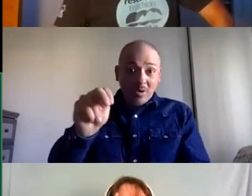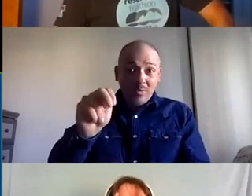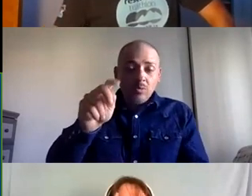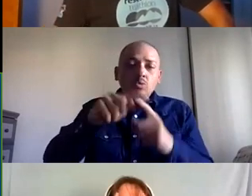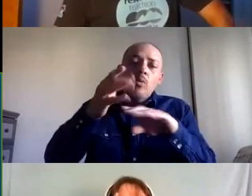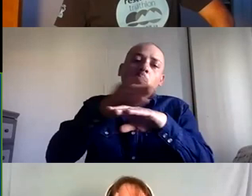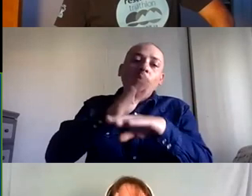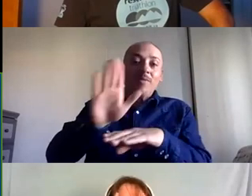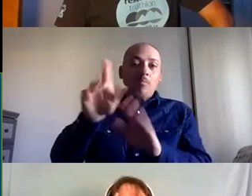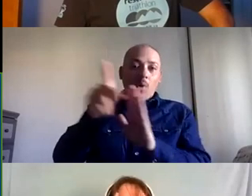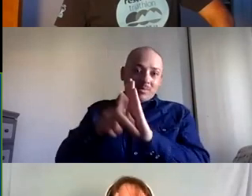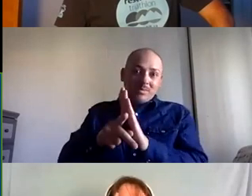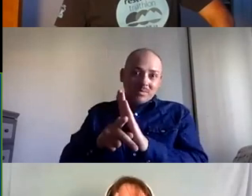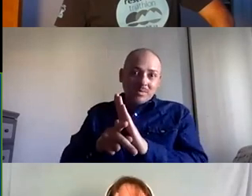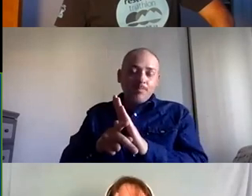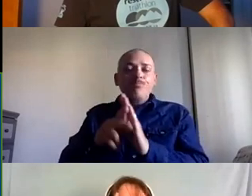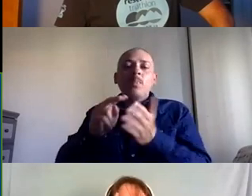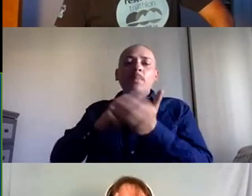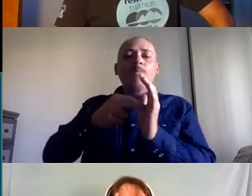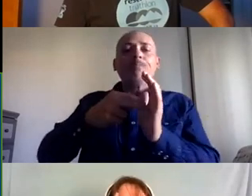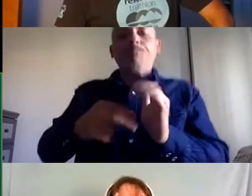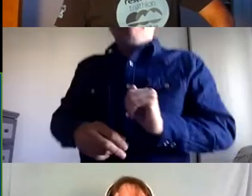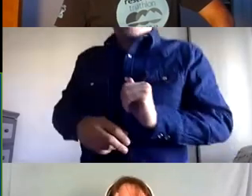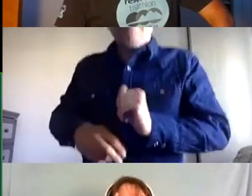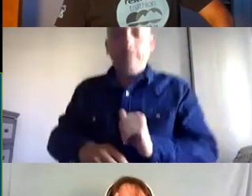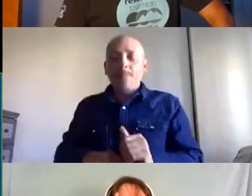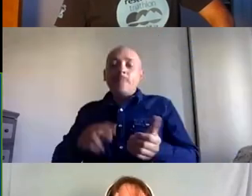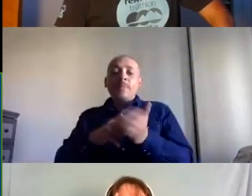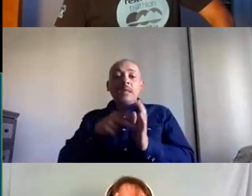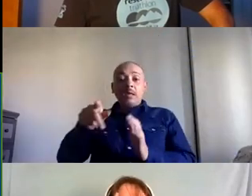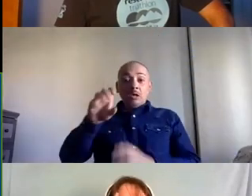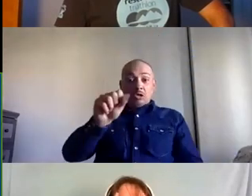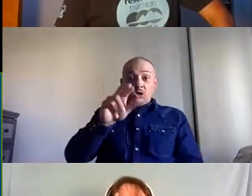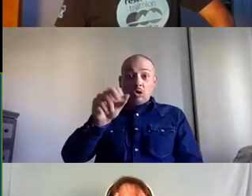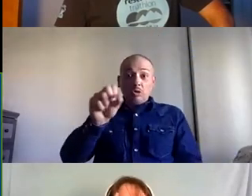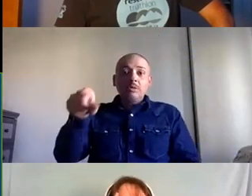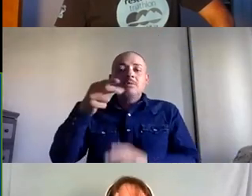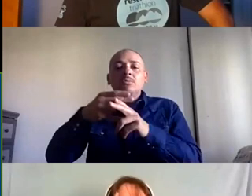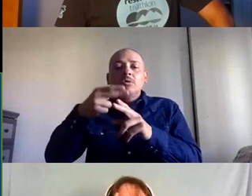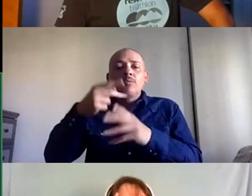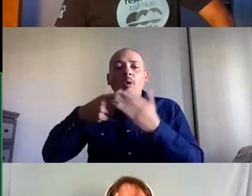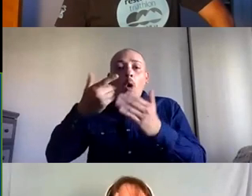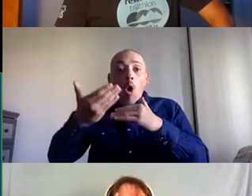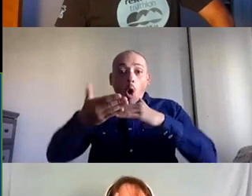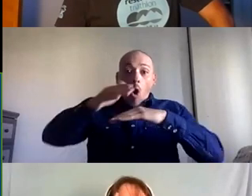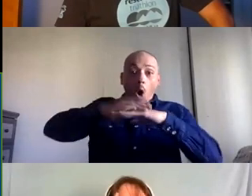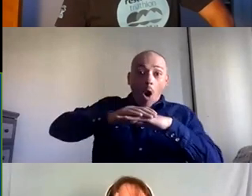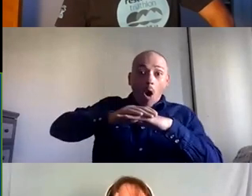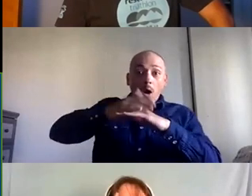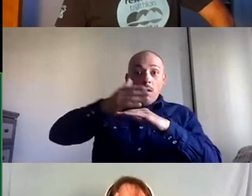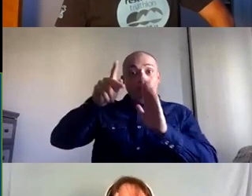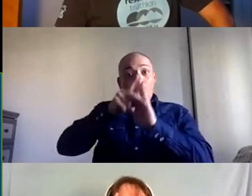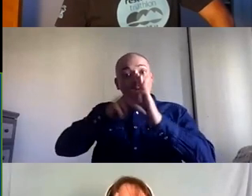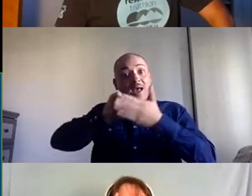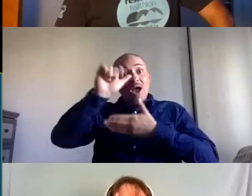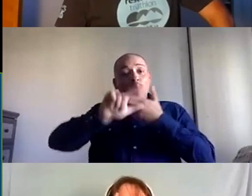its policy. So SARSA is what's called an on-policy algorithm, which means it refers